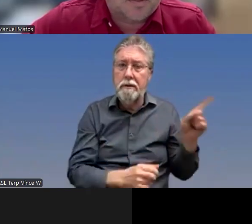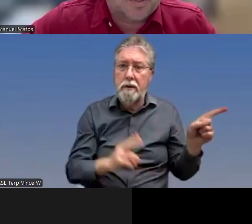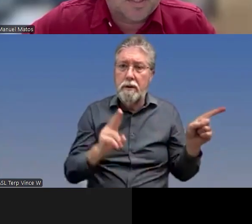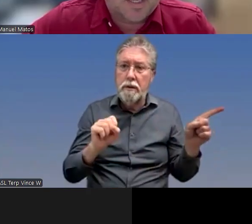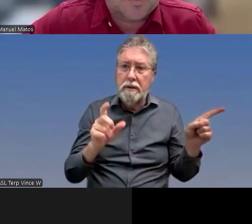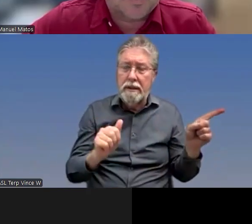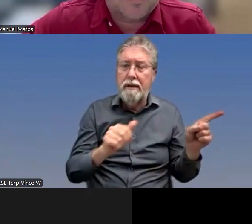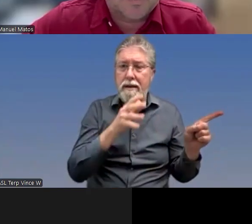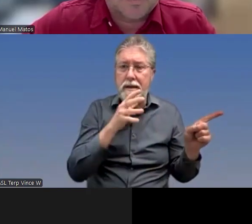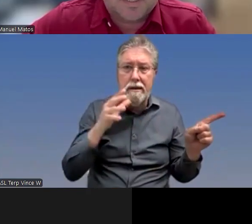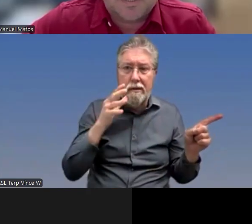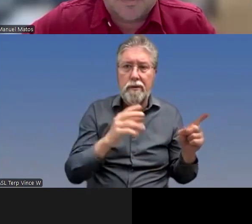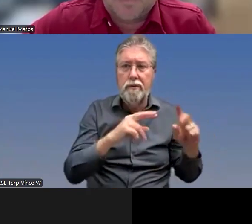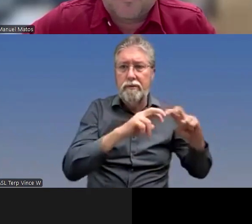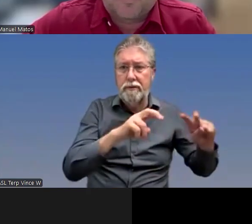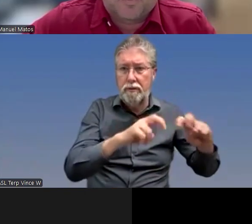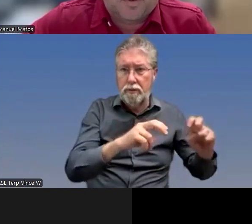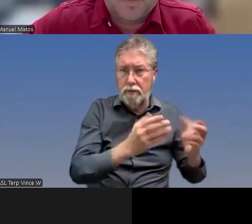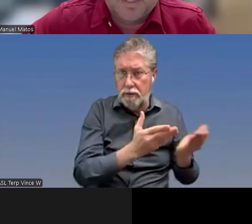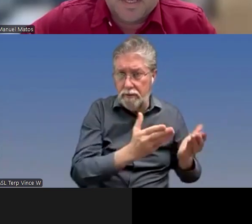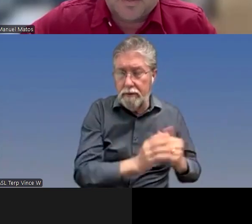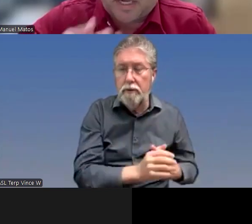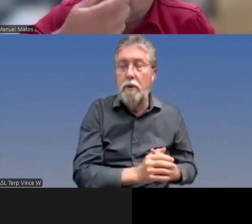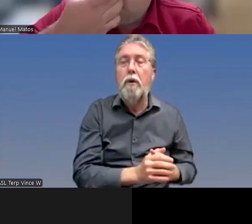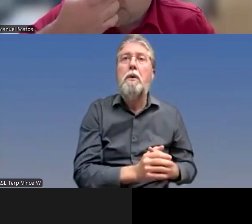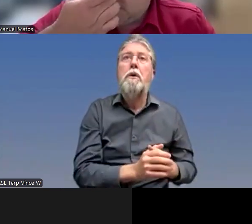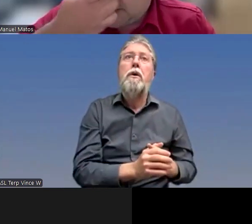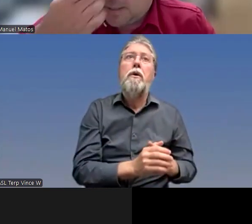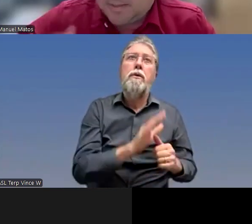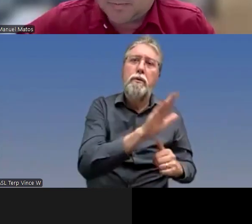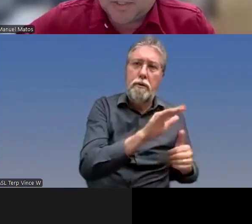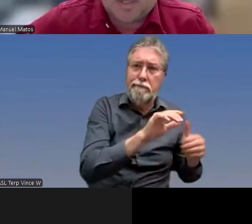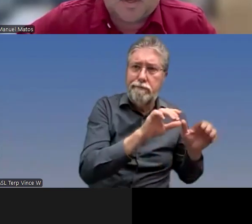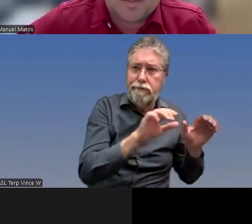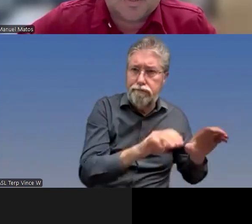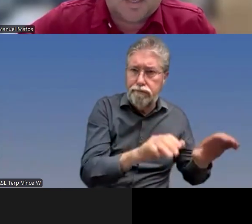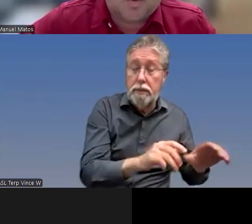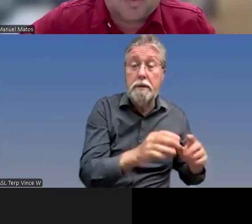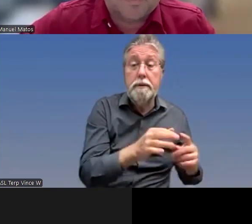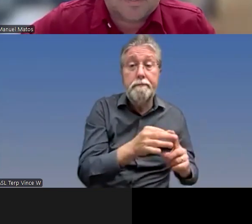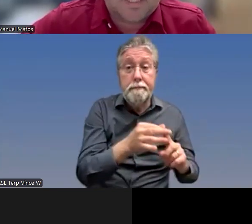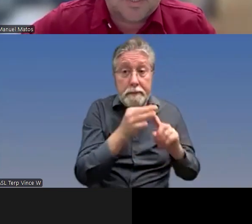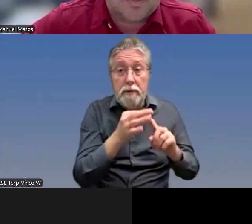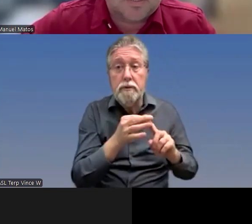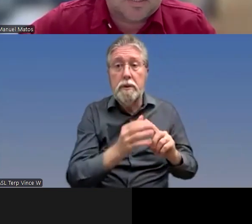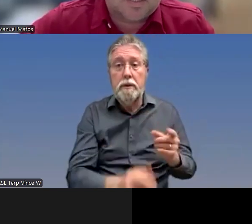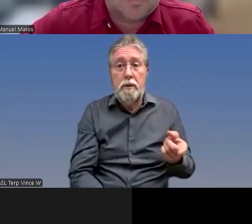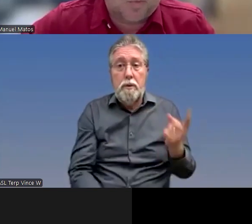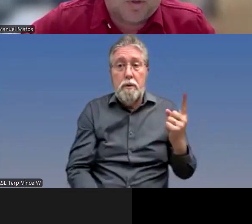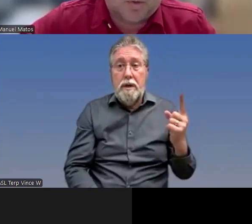Agriculture Research Service for their activities, especially because one of the